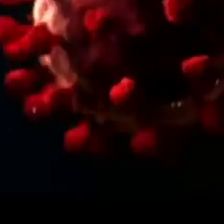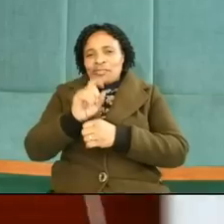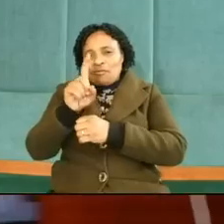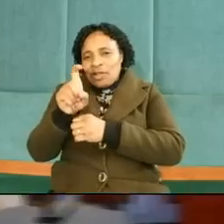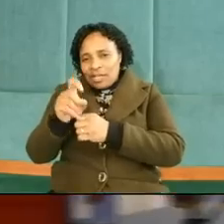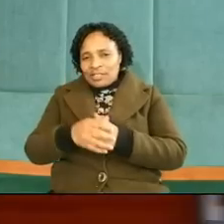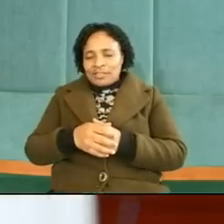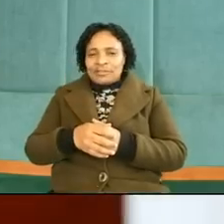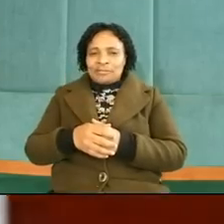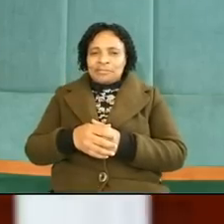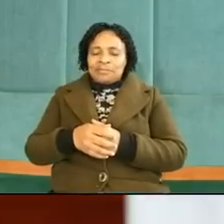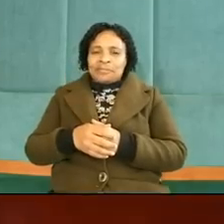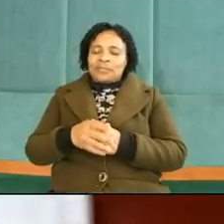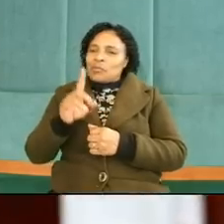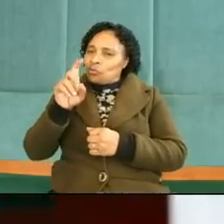to seep out of a lab.